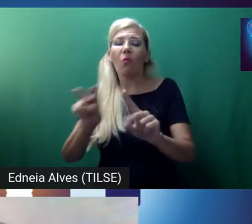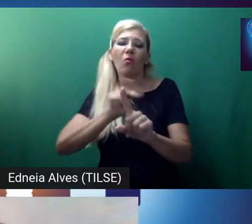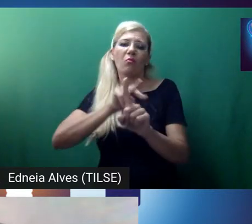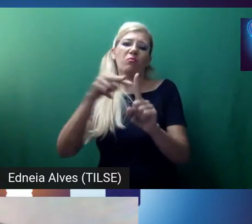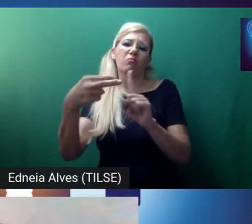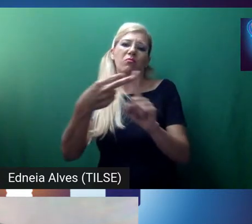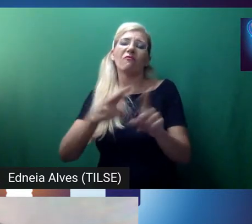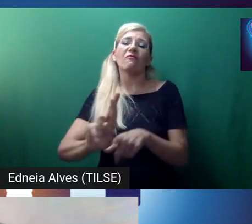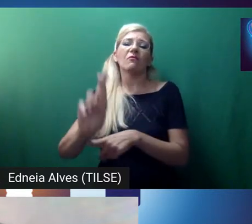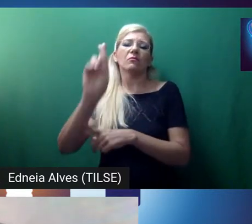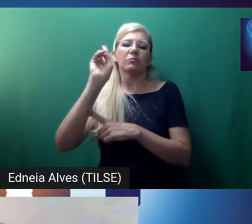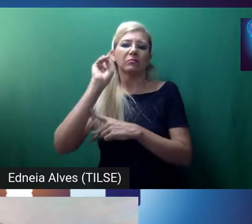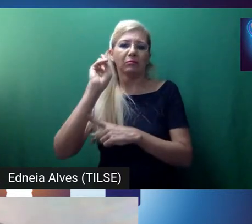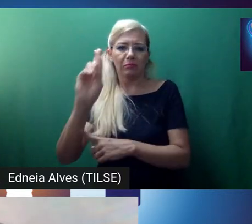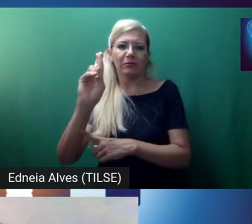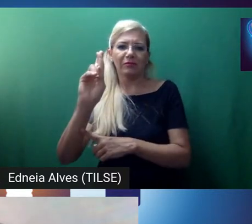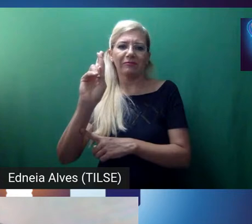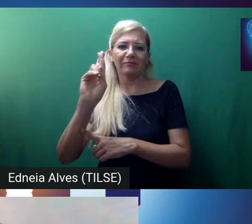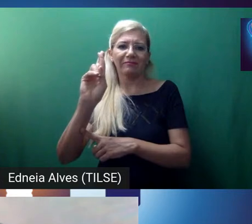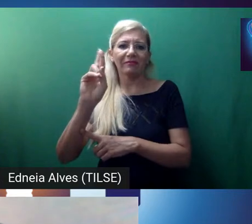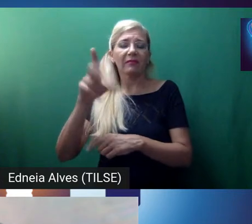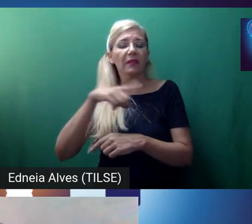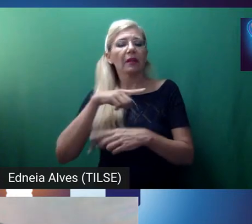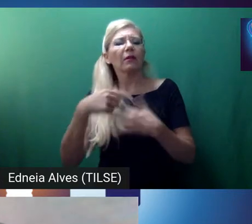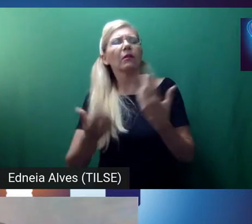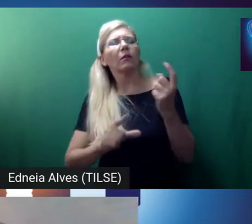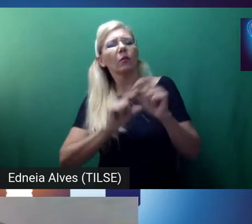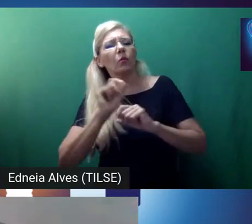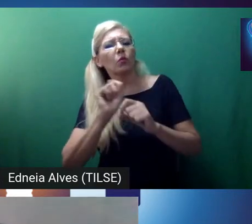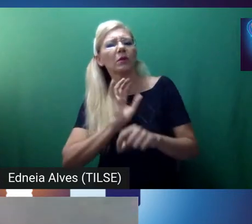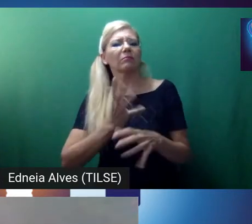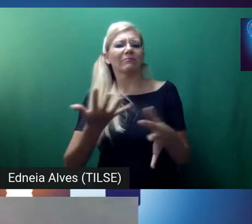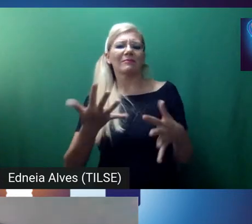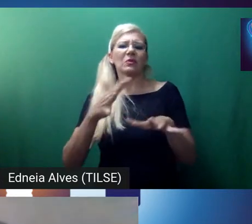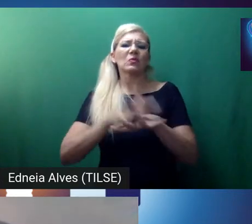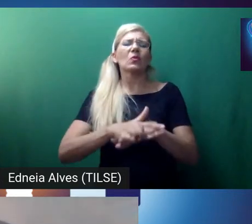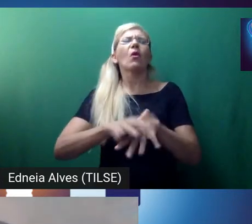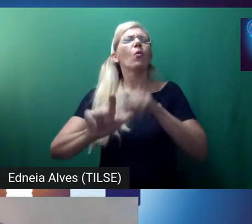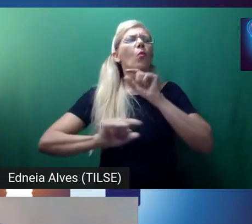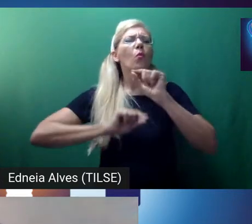about what is being included, what ideas